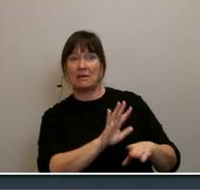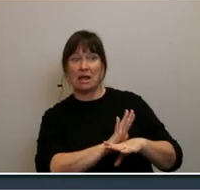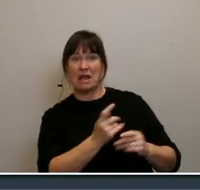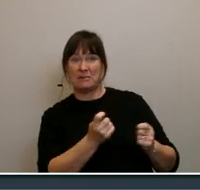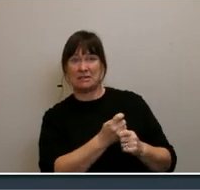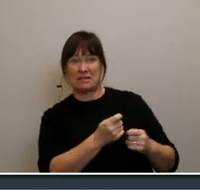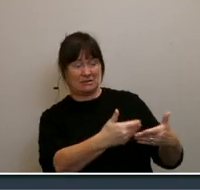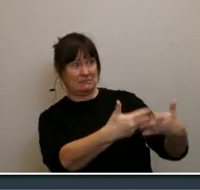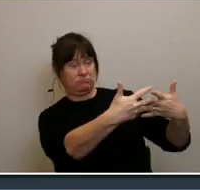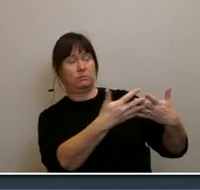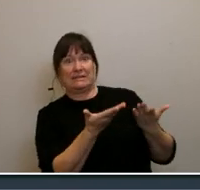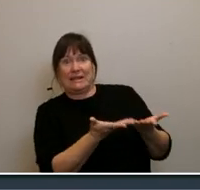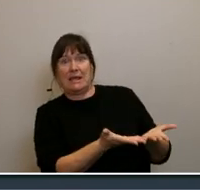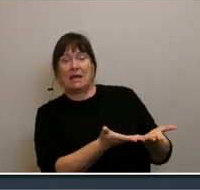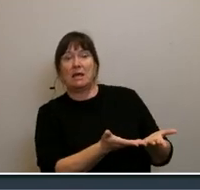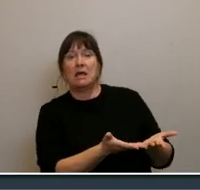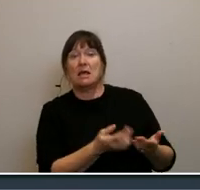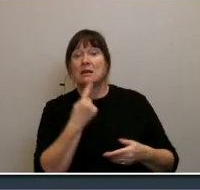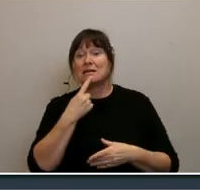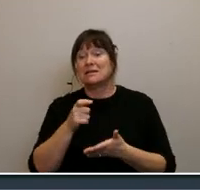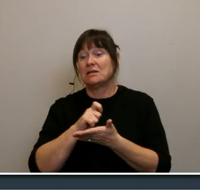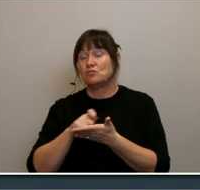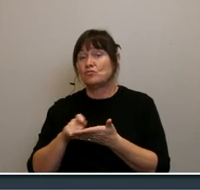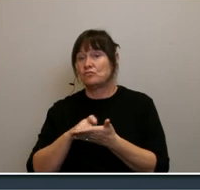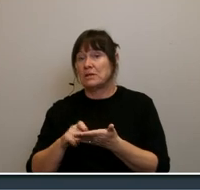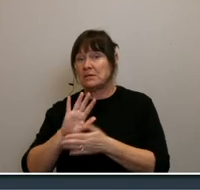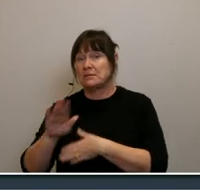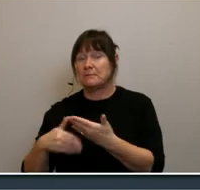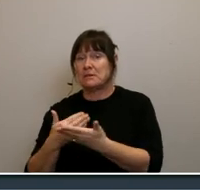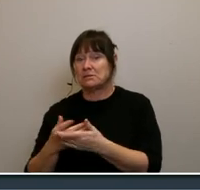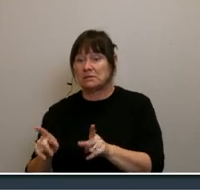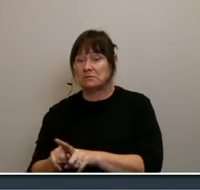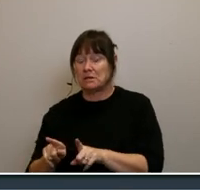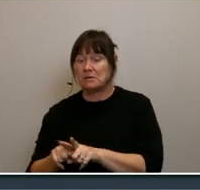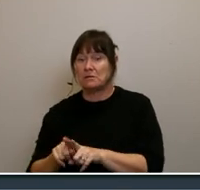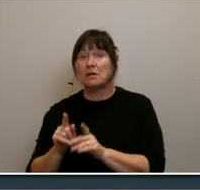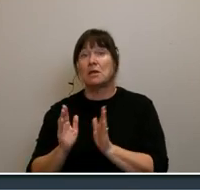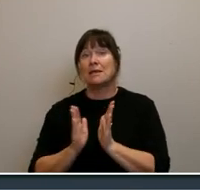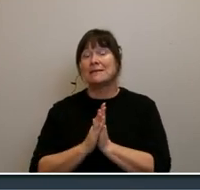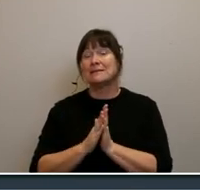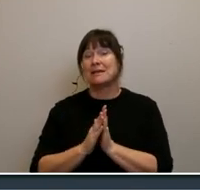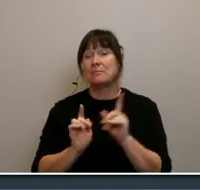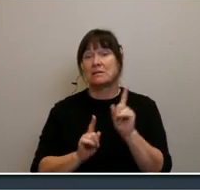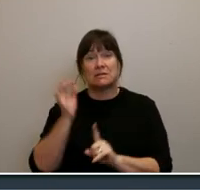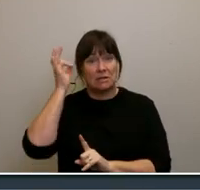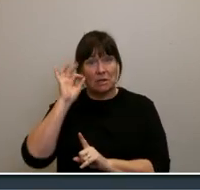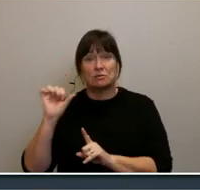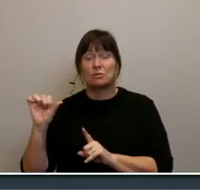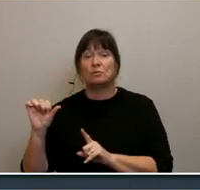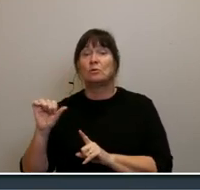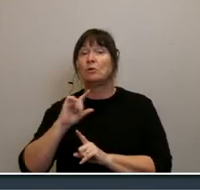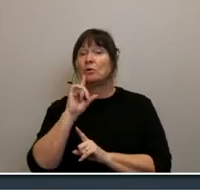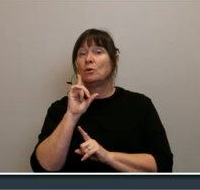also mentioned in my written submission or suggested that Napier City Council could join the